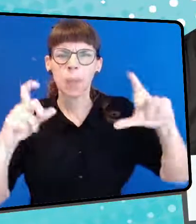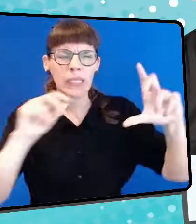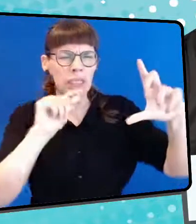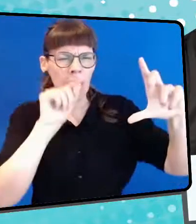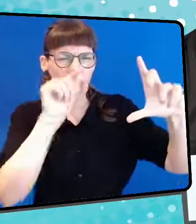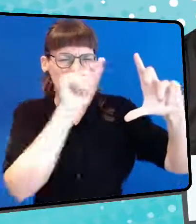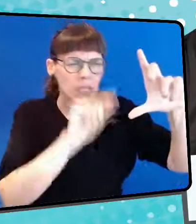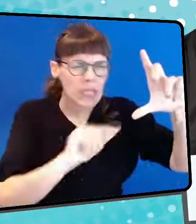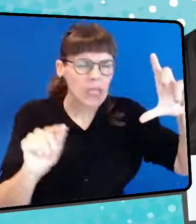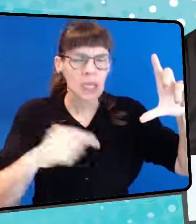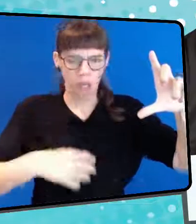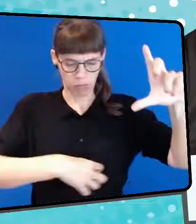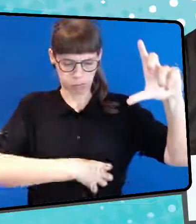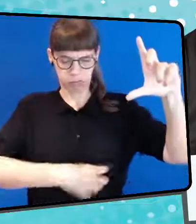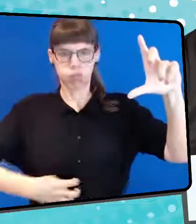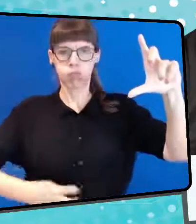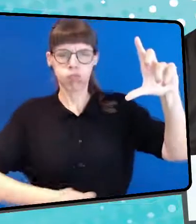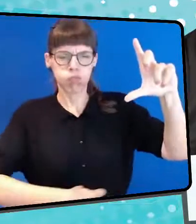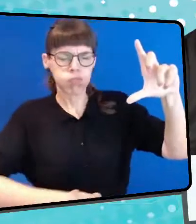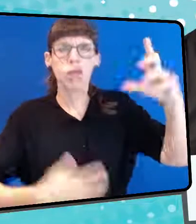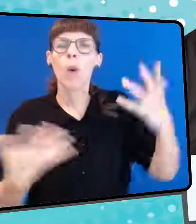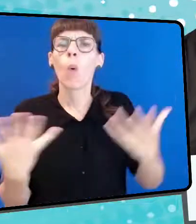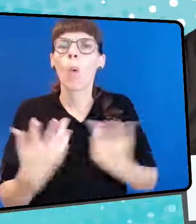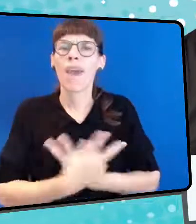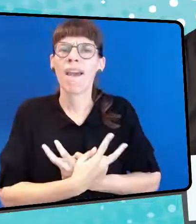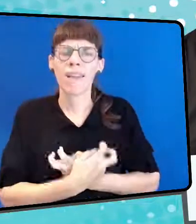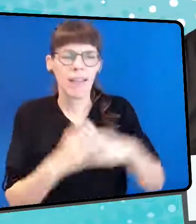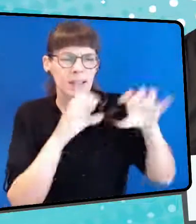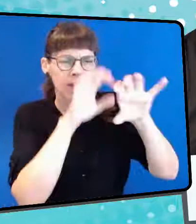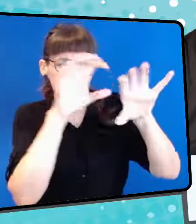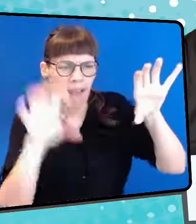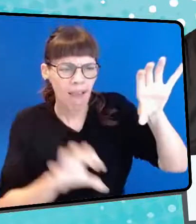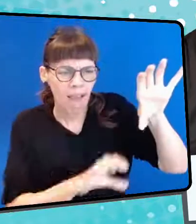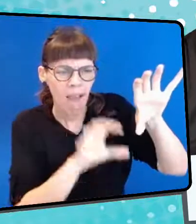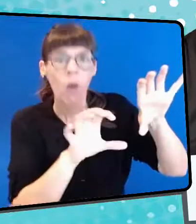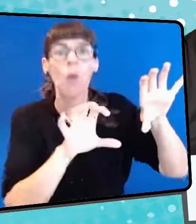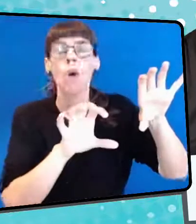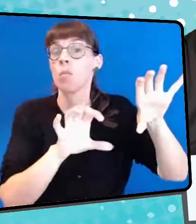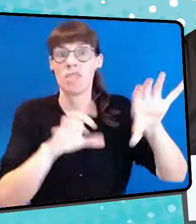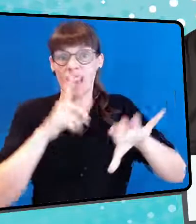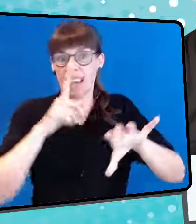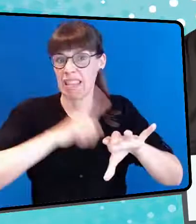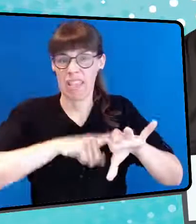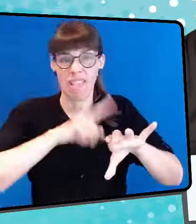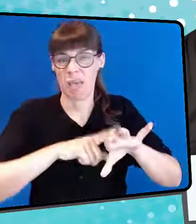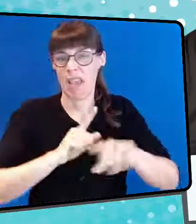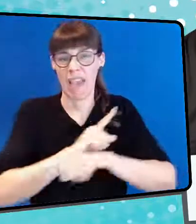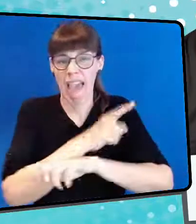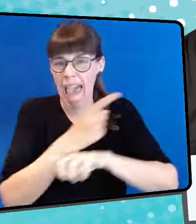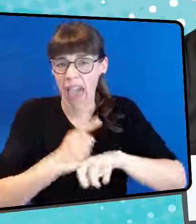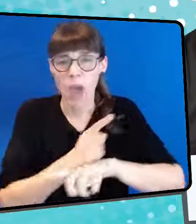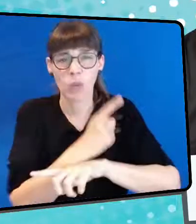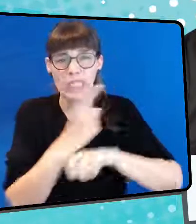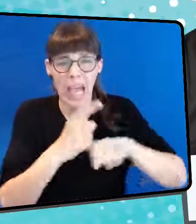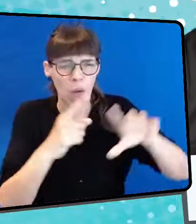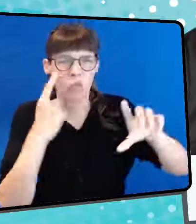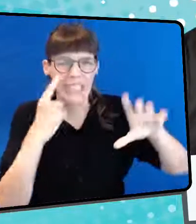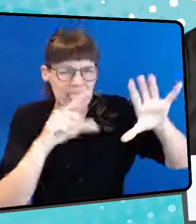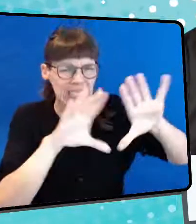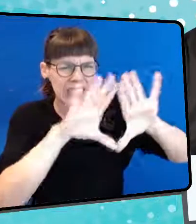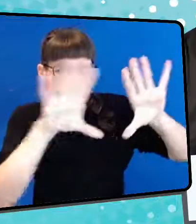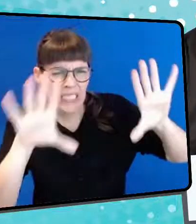that you don't want to get hit with the rays. That takes like ages. It can take hours for like a